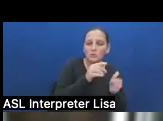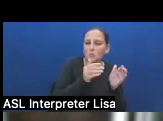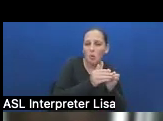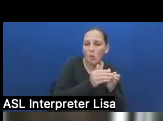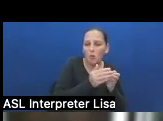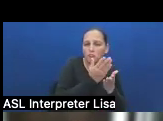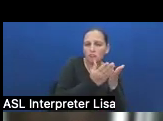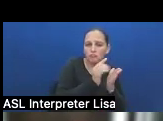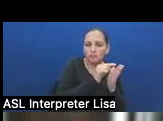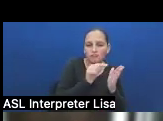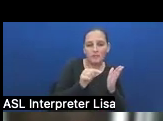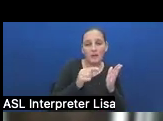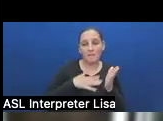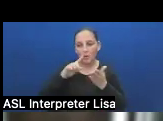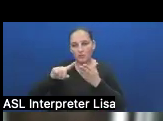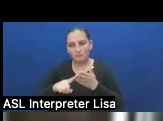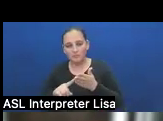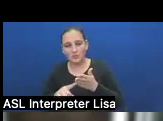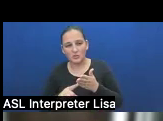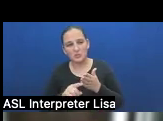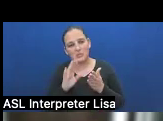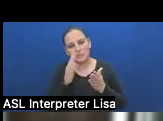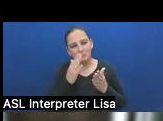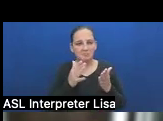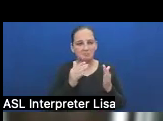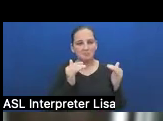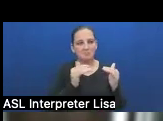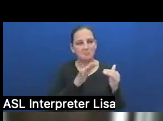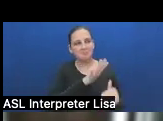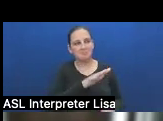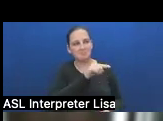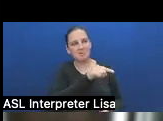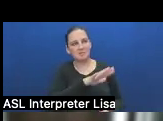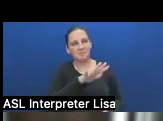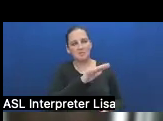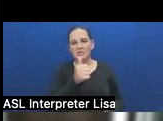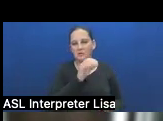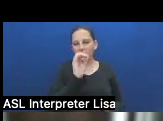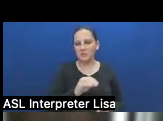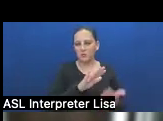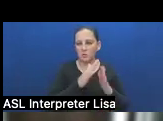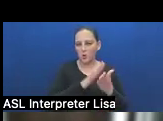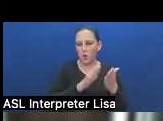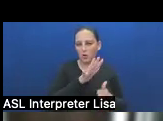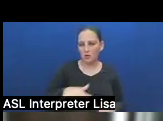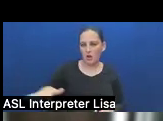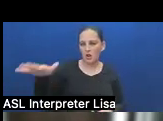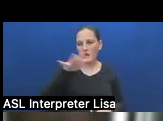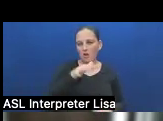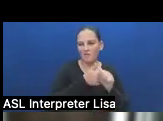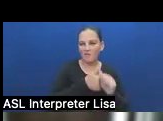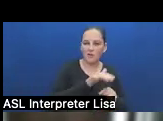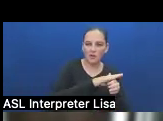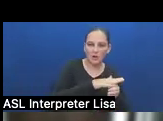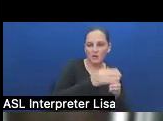not scientific research, at the most, that is 10% of community colleges out there, based on some county information and some other things